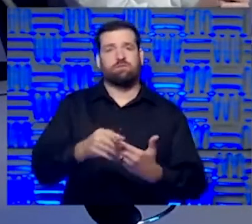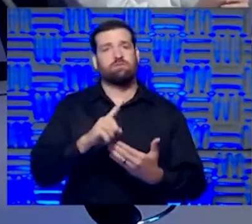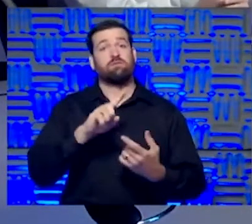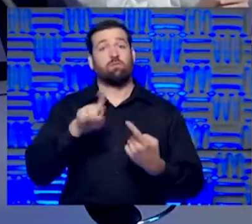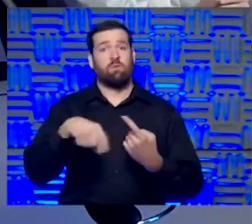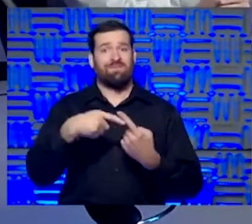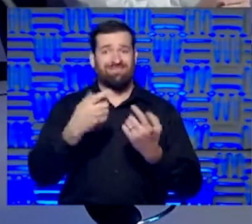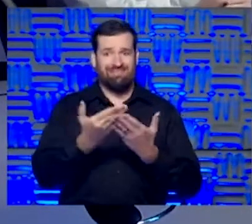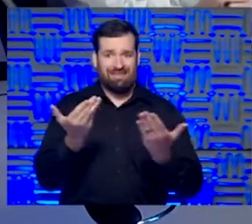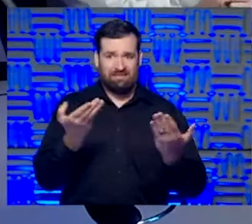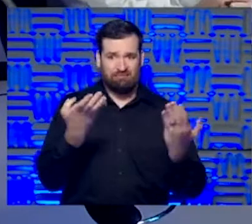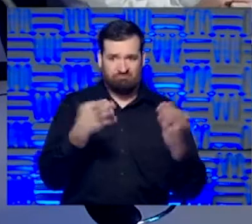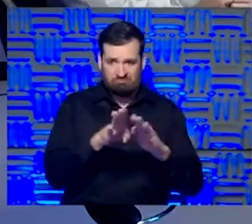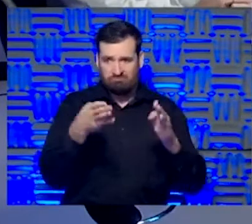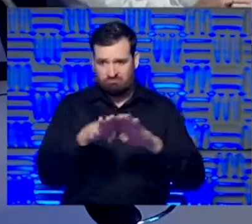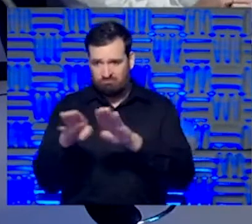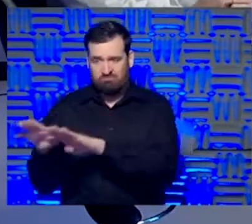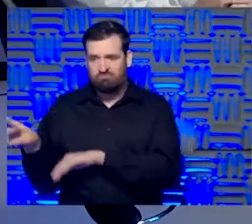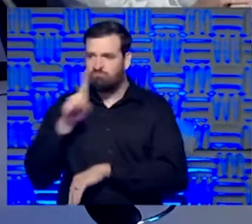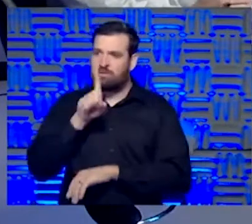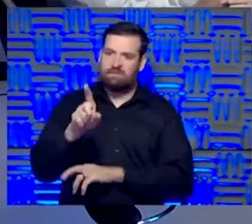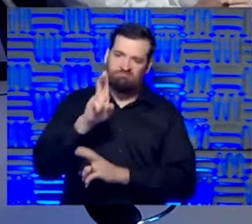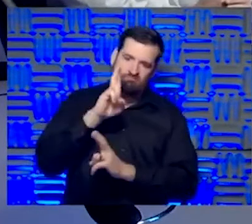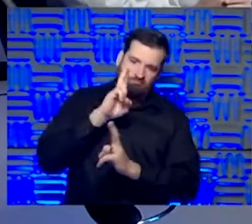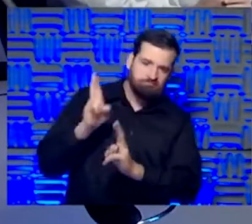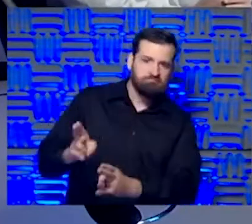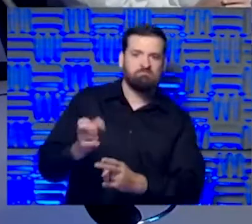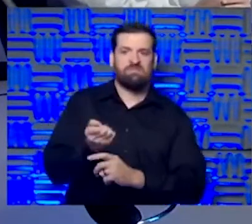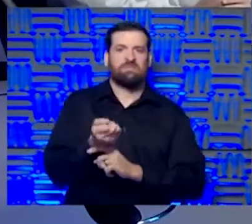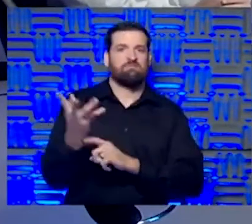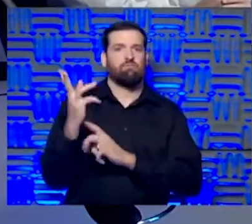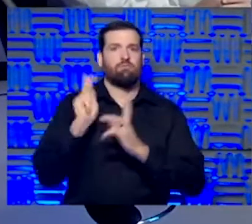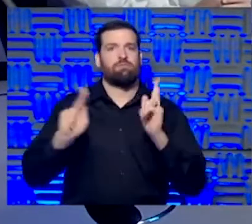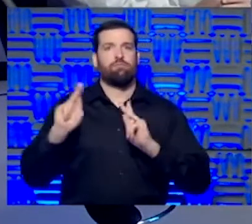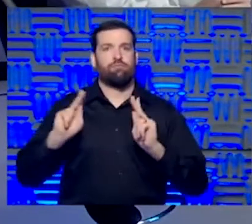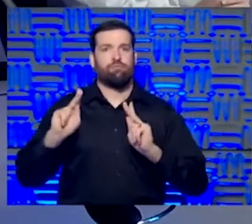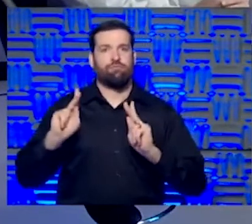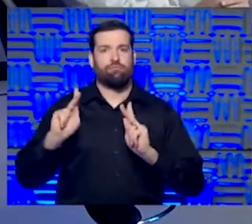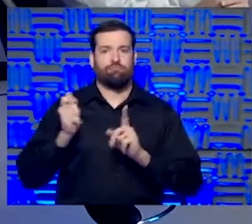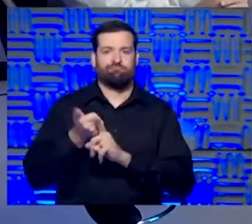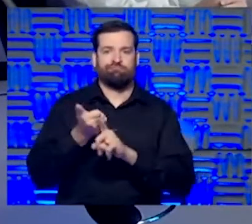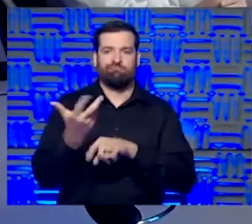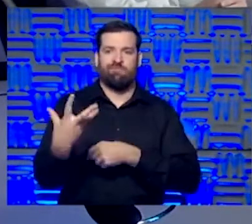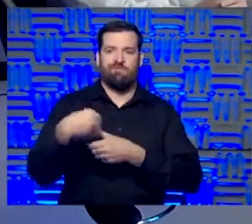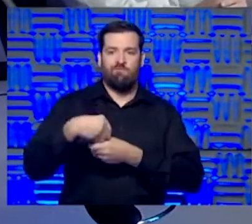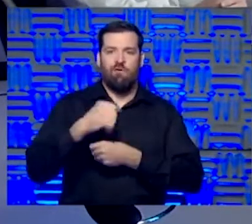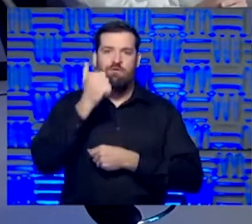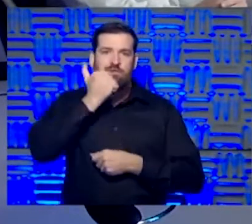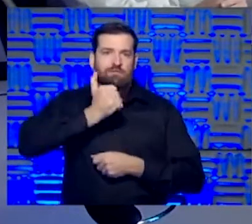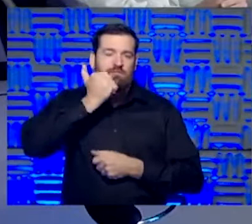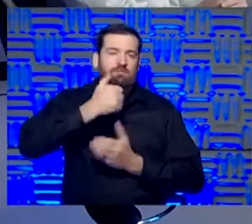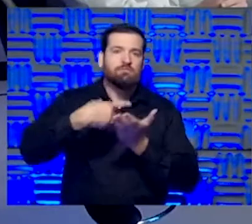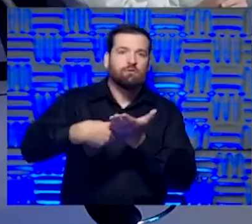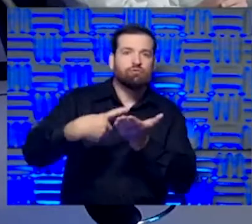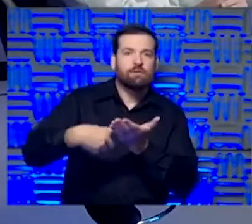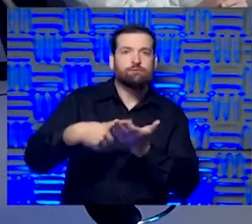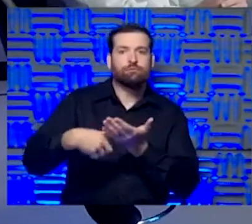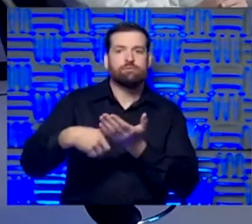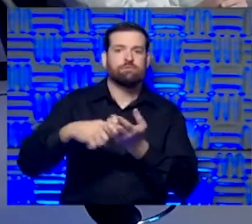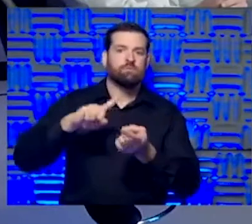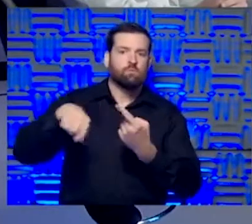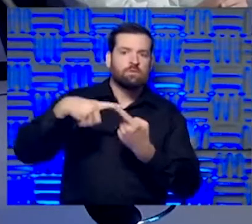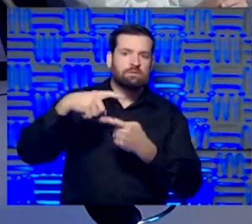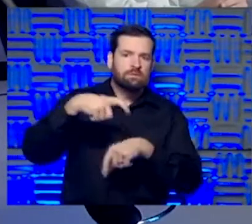started to shut down. So it's really been a credit to multiple folks that have been involved in daily conversations of when it was time to ramp